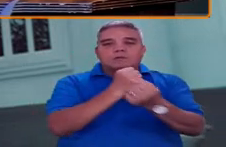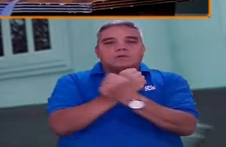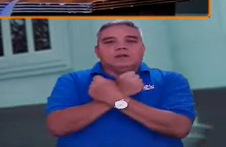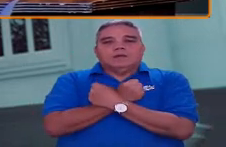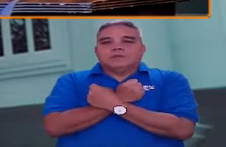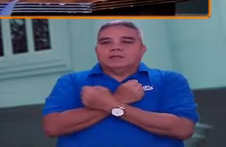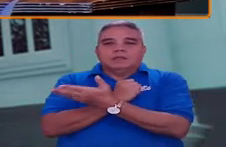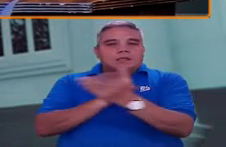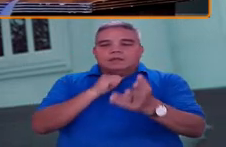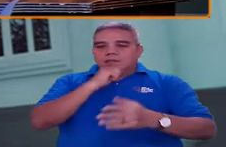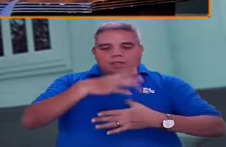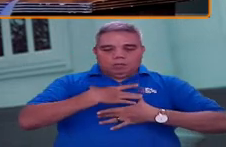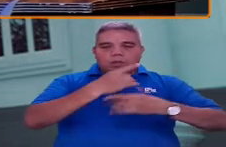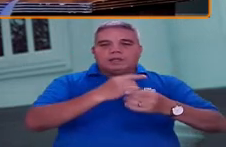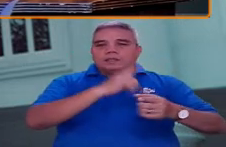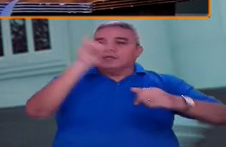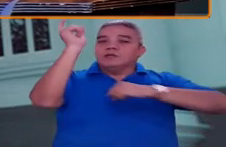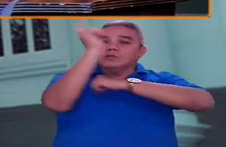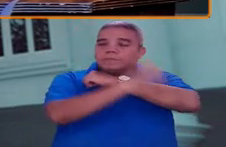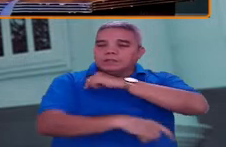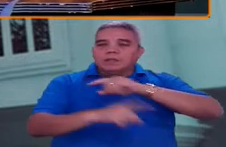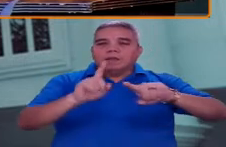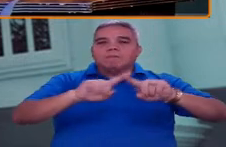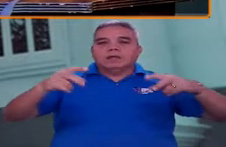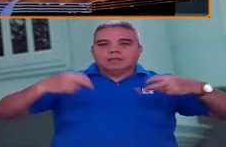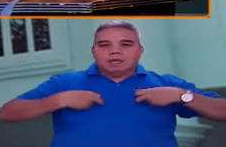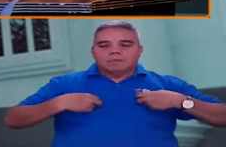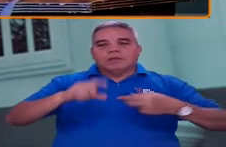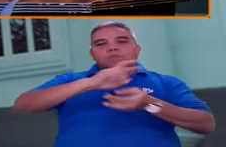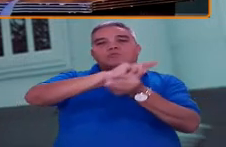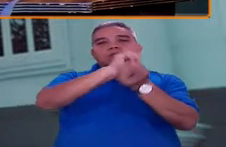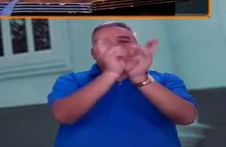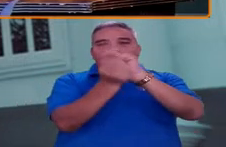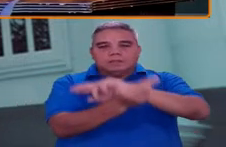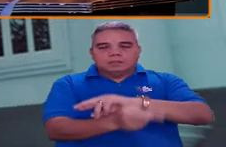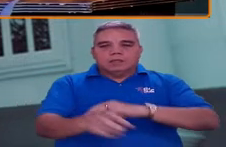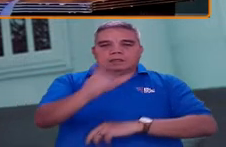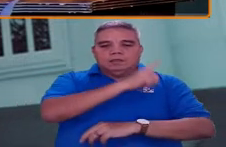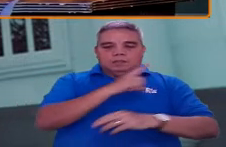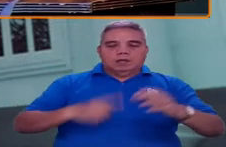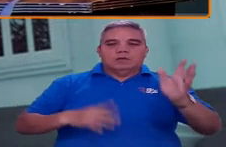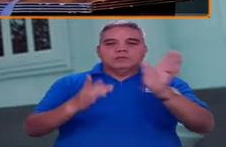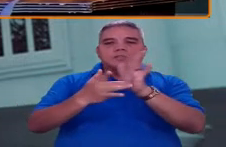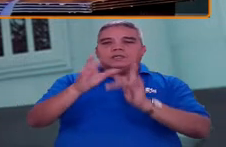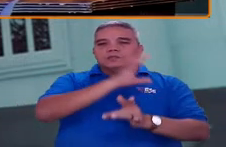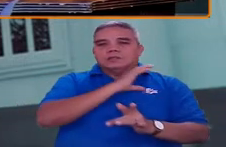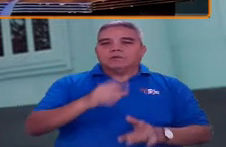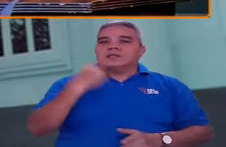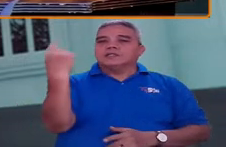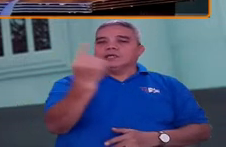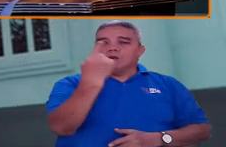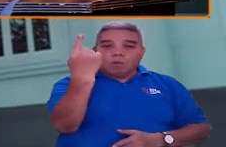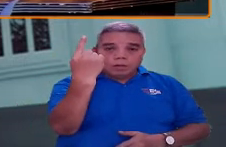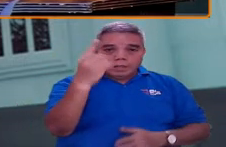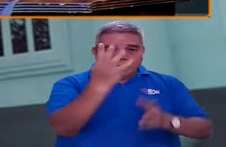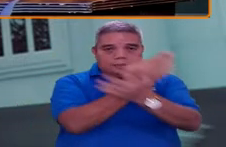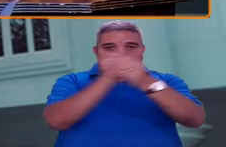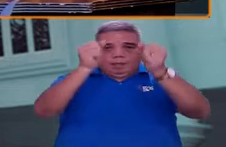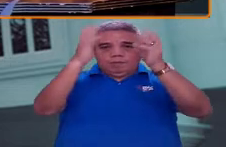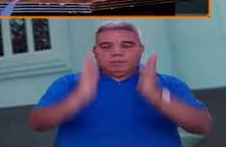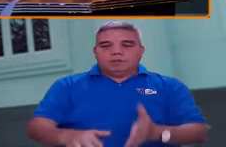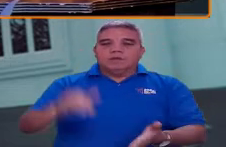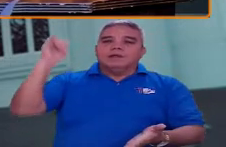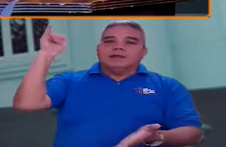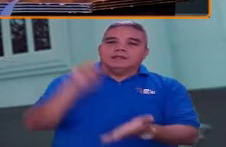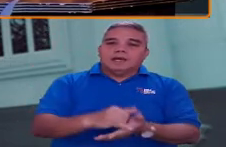us so much, not willing that any should perish, but that all should come to repentance, the Lord Jesus Christ, the only Savior.